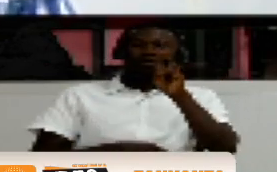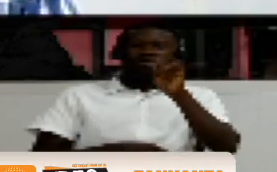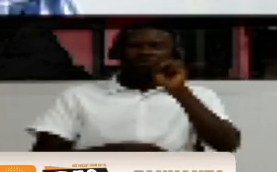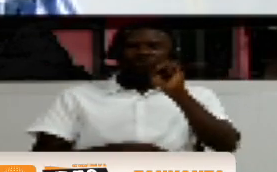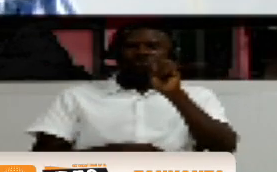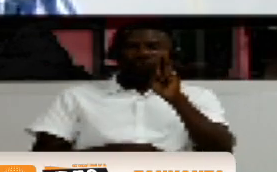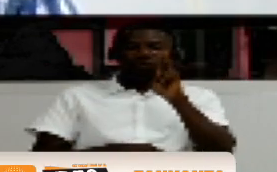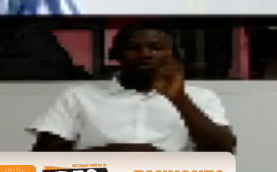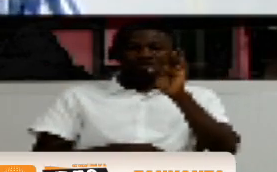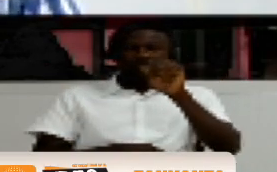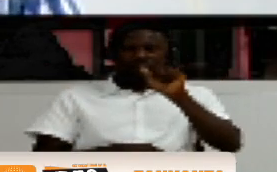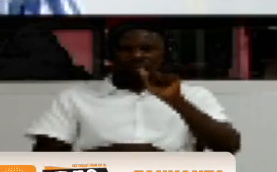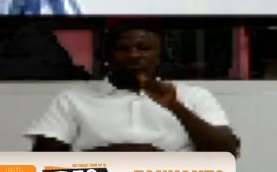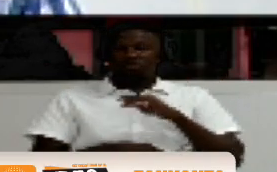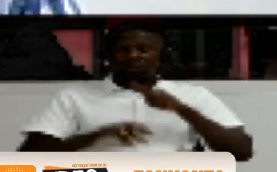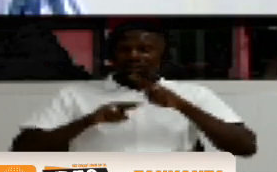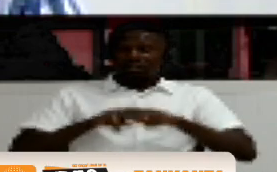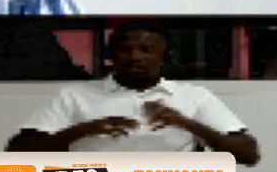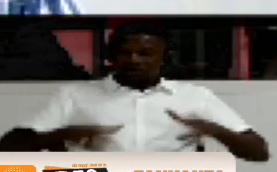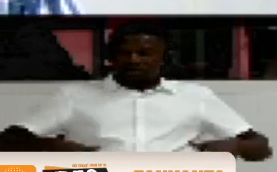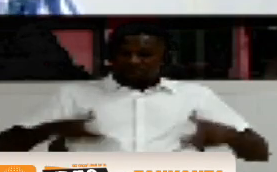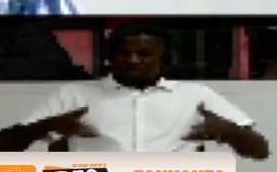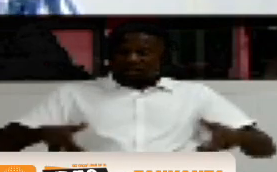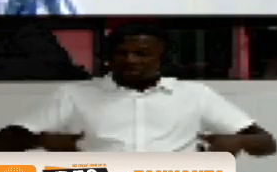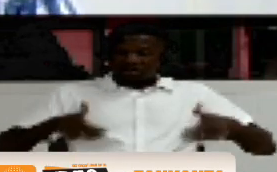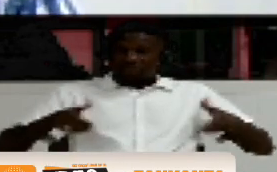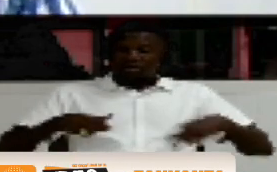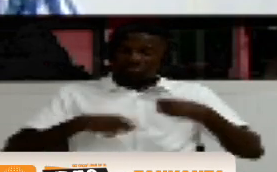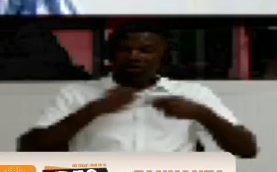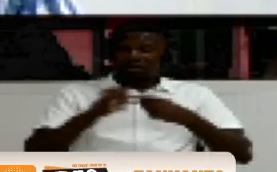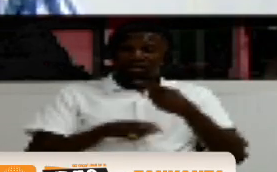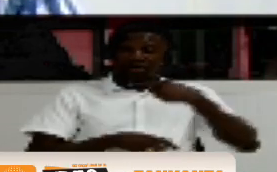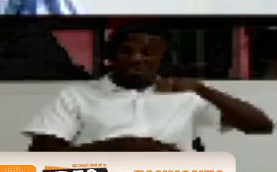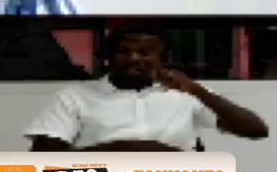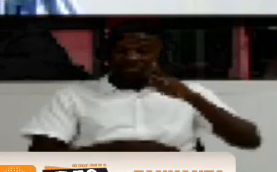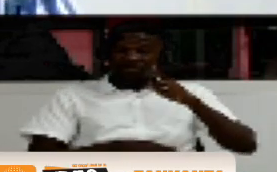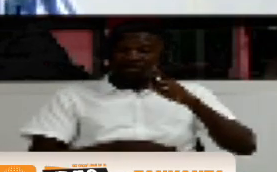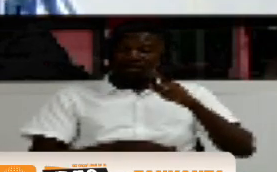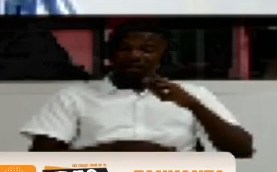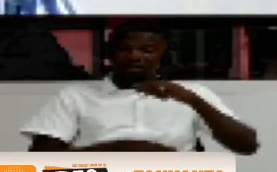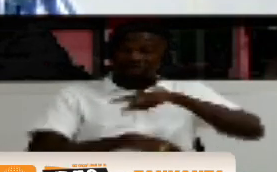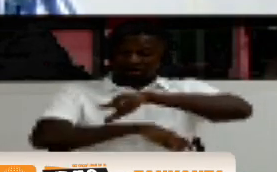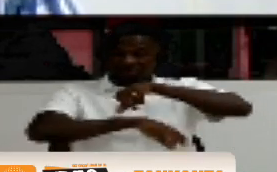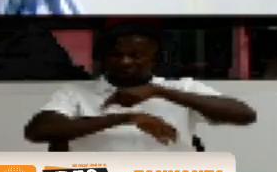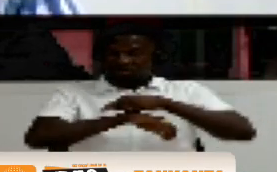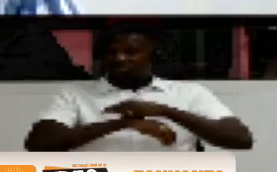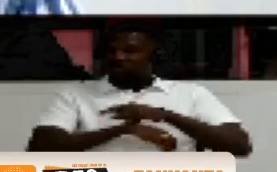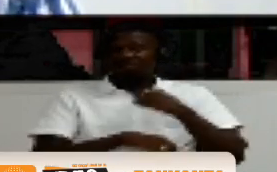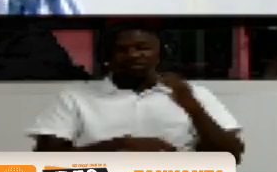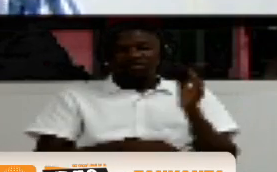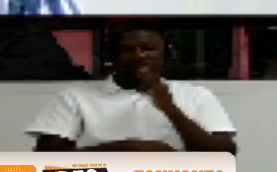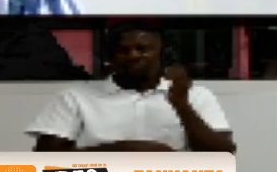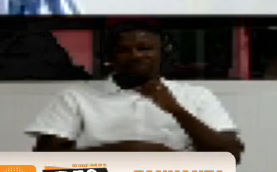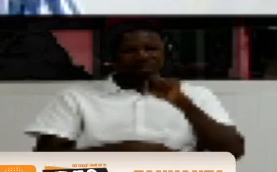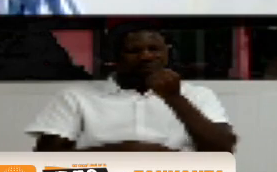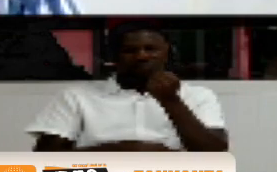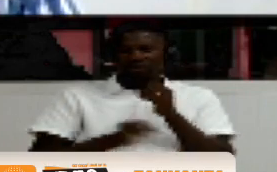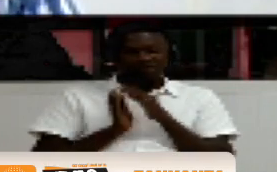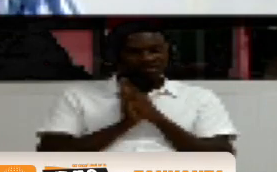11 hours was so challenging and it was so crazy.